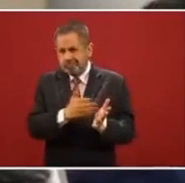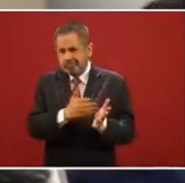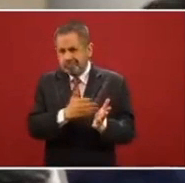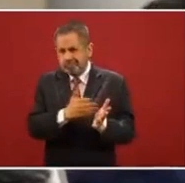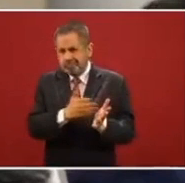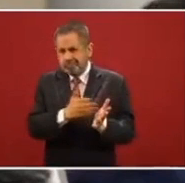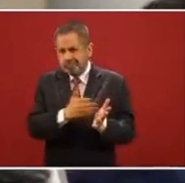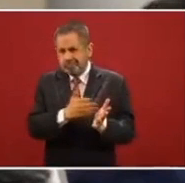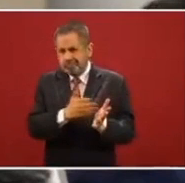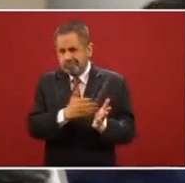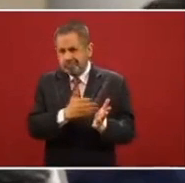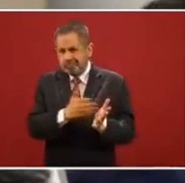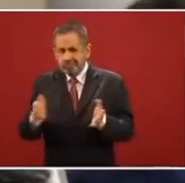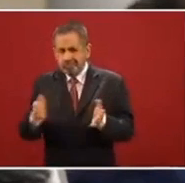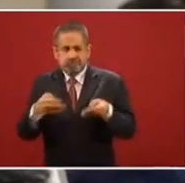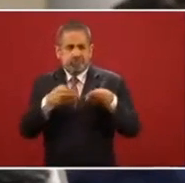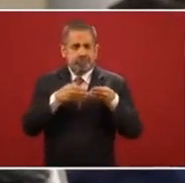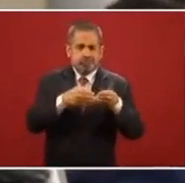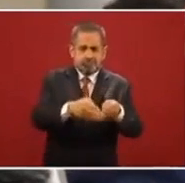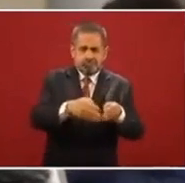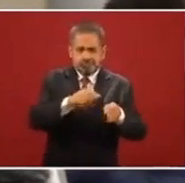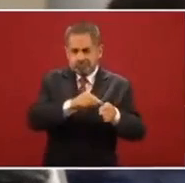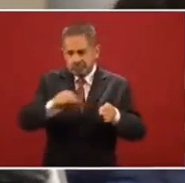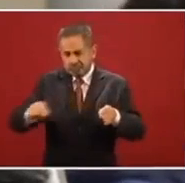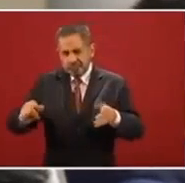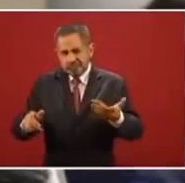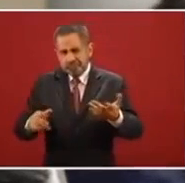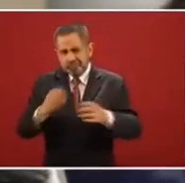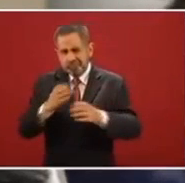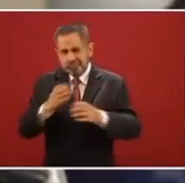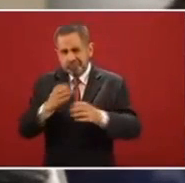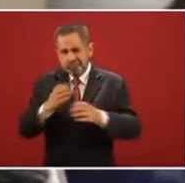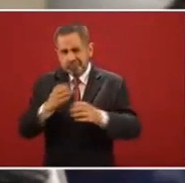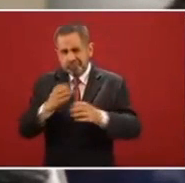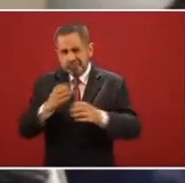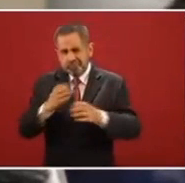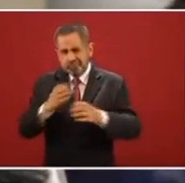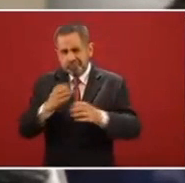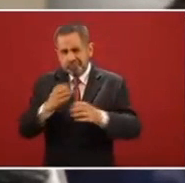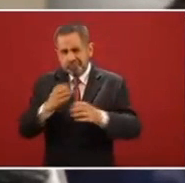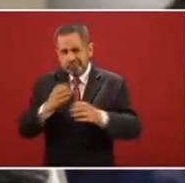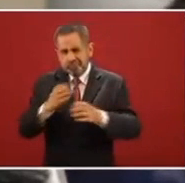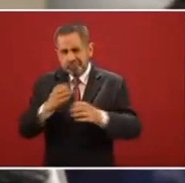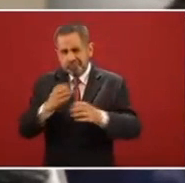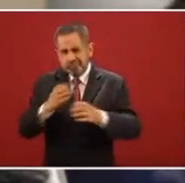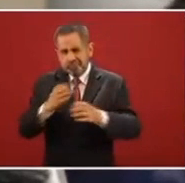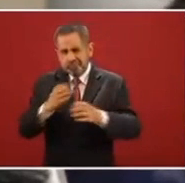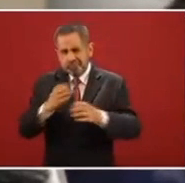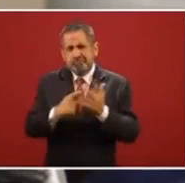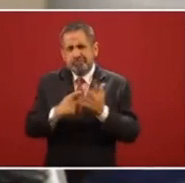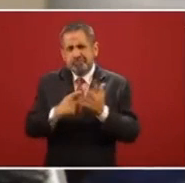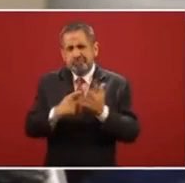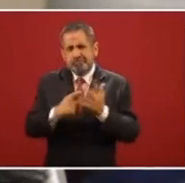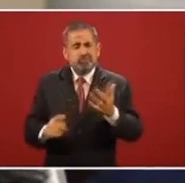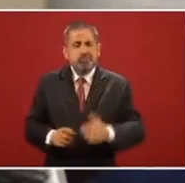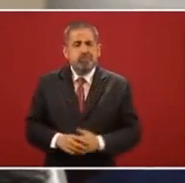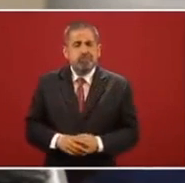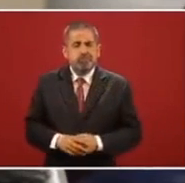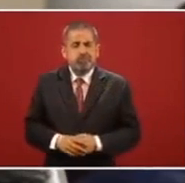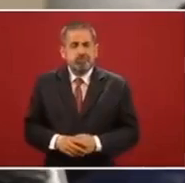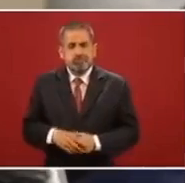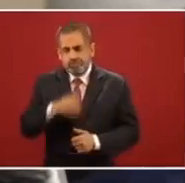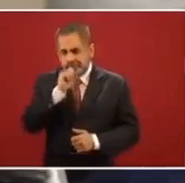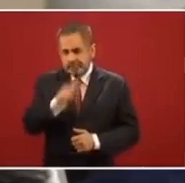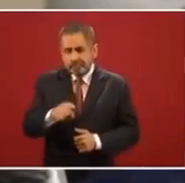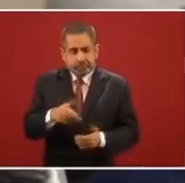marines have many ports, y abarca otras cosas. and it also encompasses other things. Tan es así